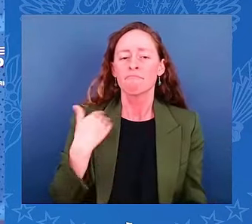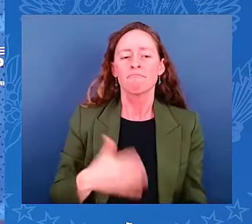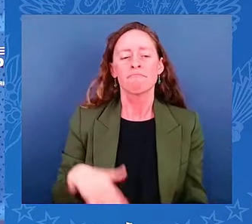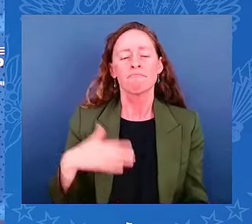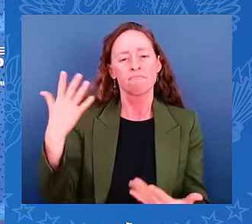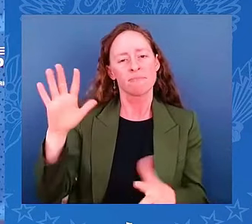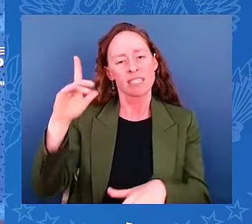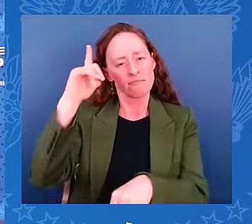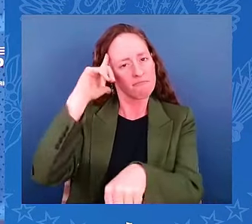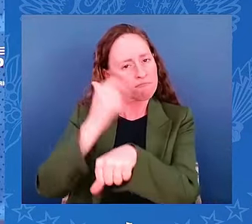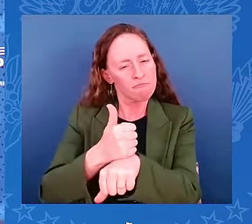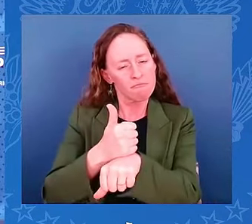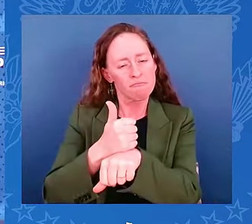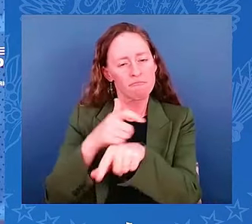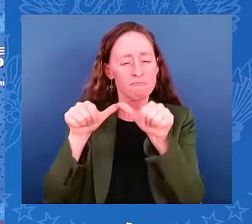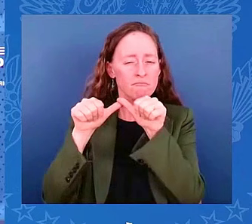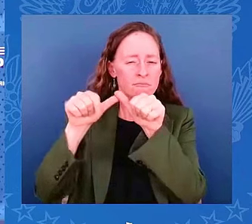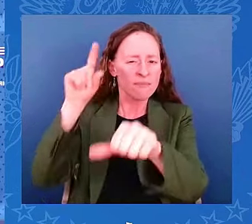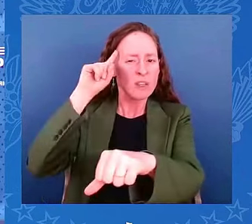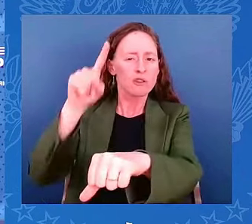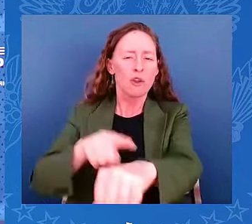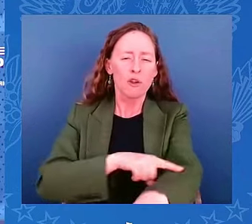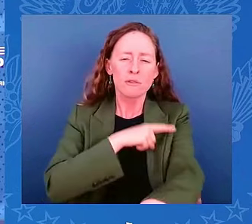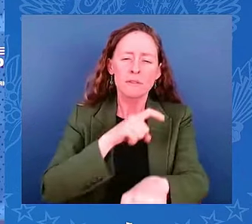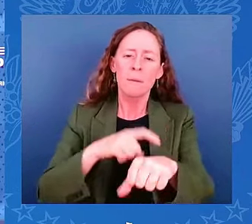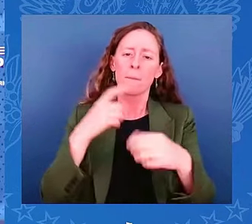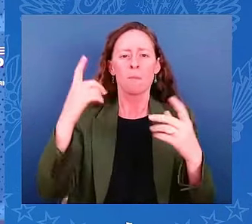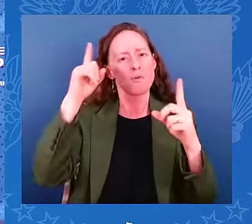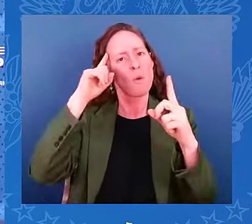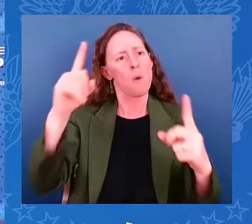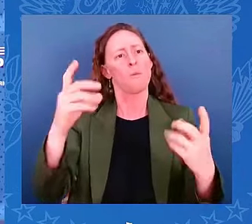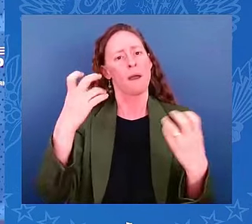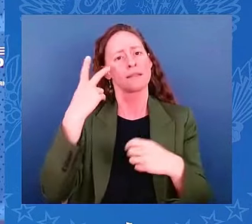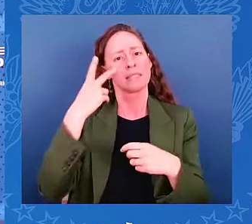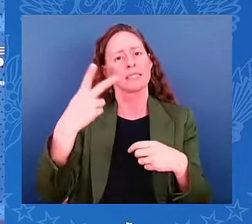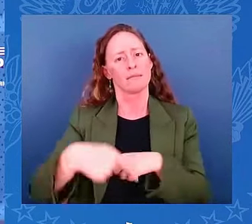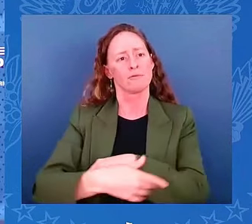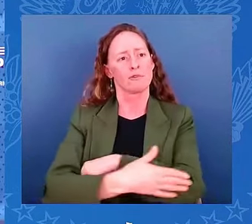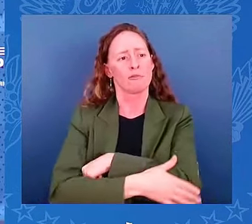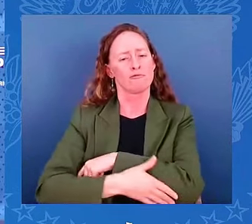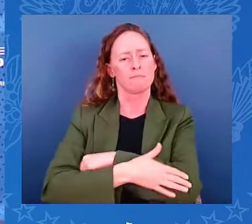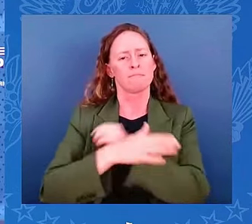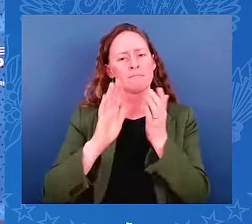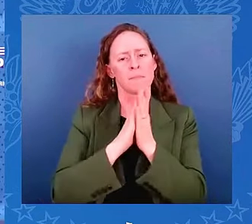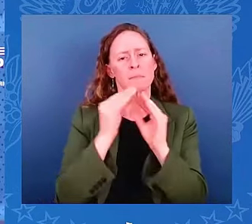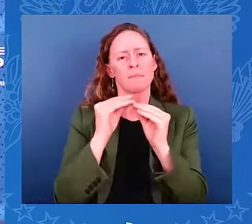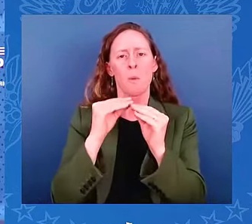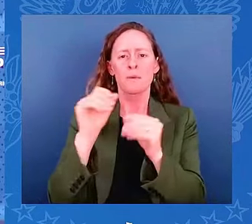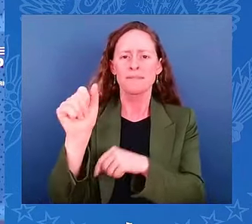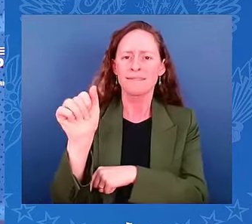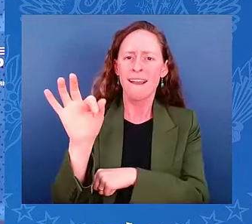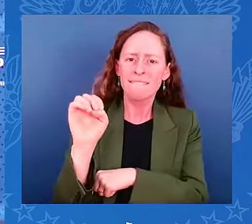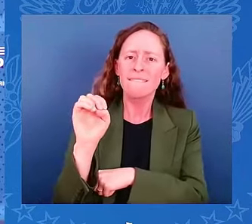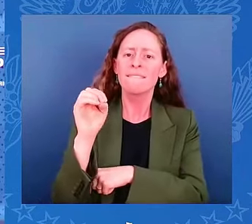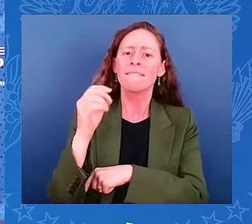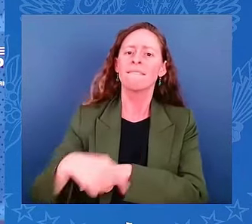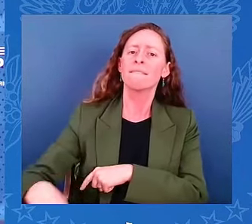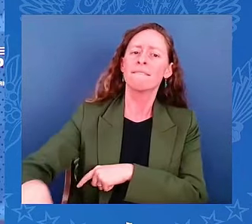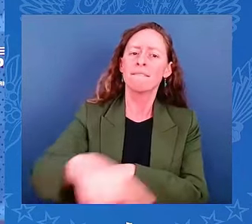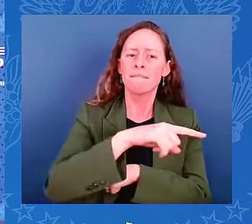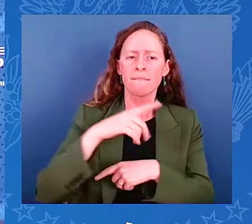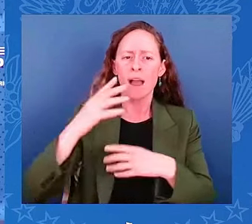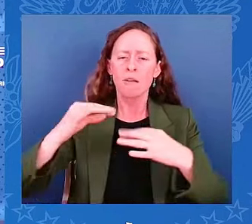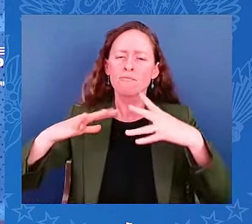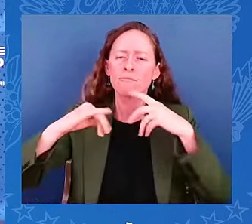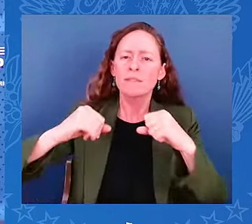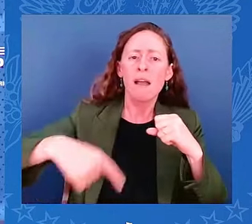together we are working to protect our families and communities from preventable pain and tragedy. I am